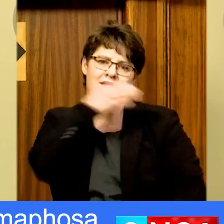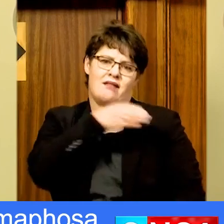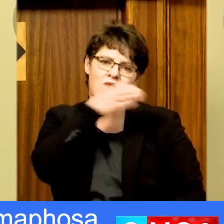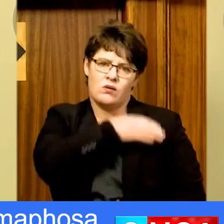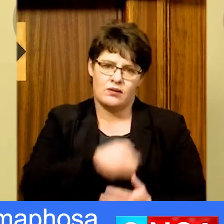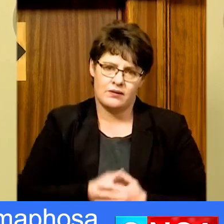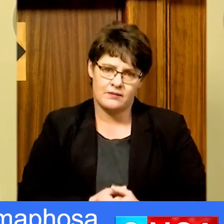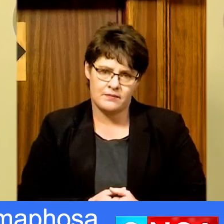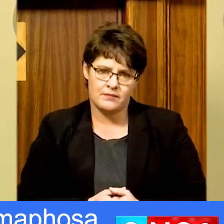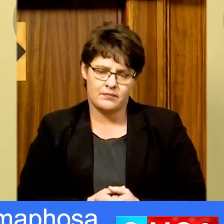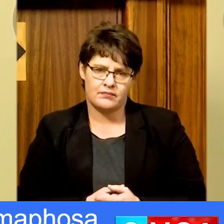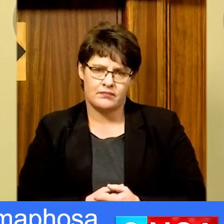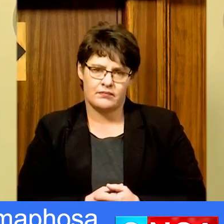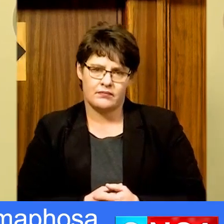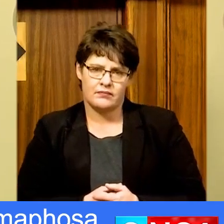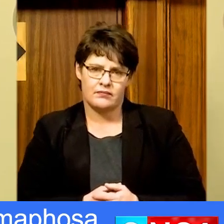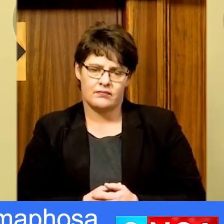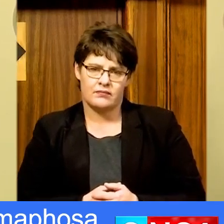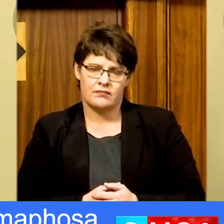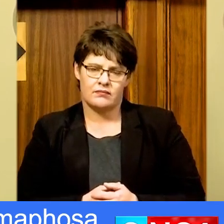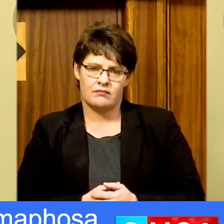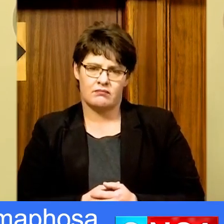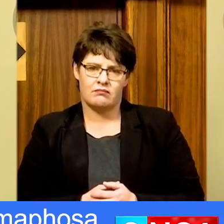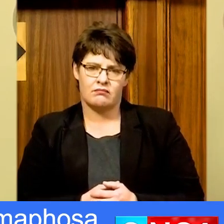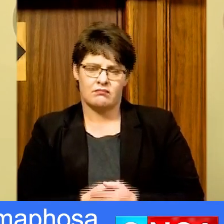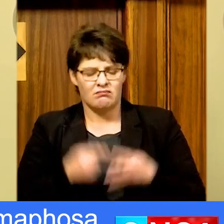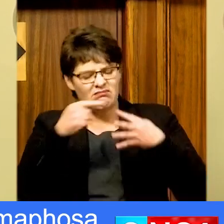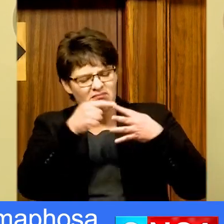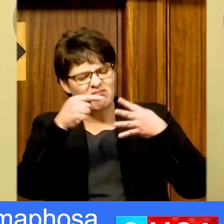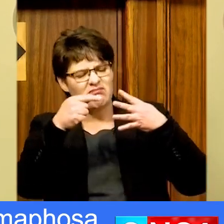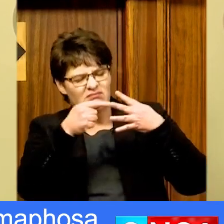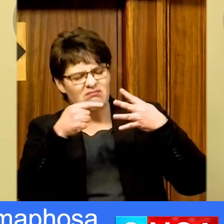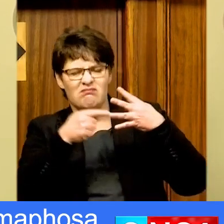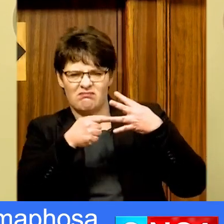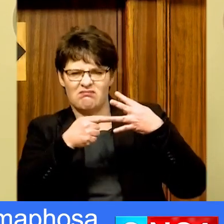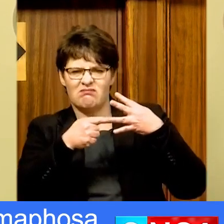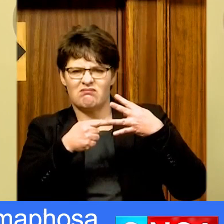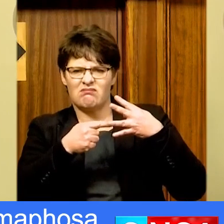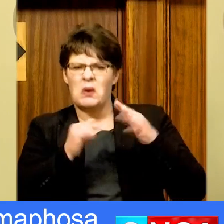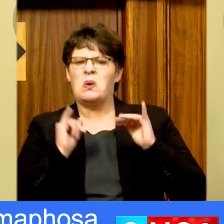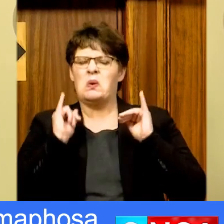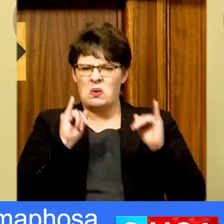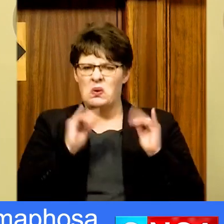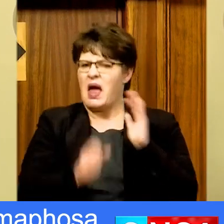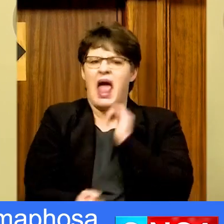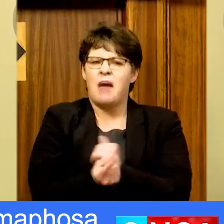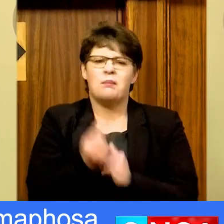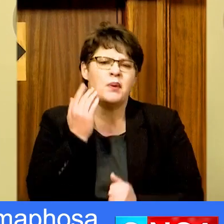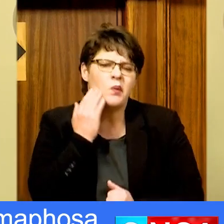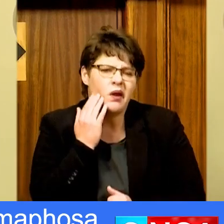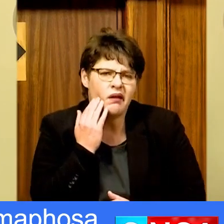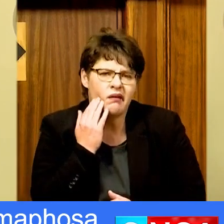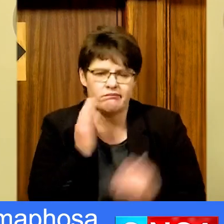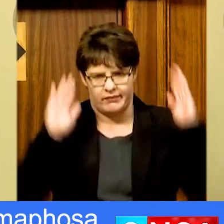Most of these trauma or care at night.